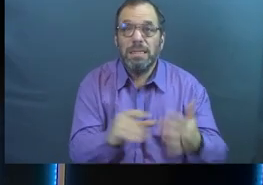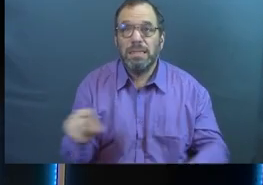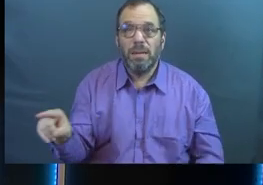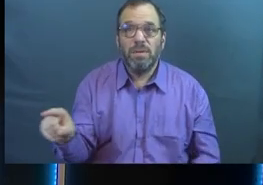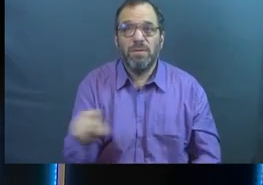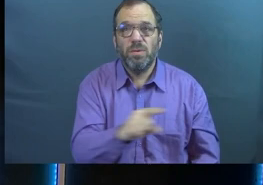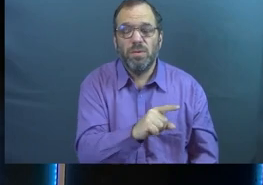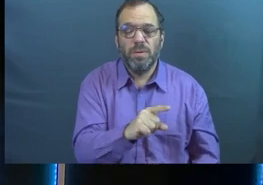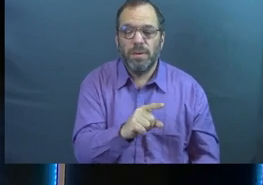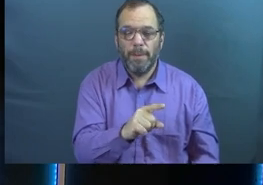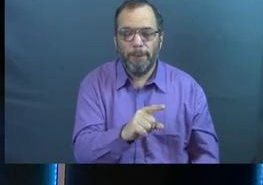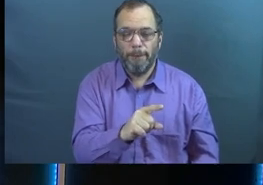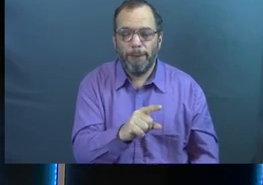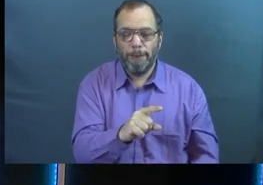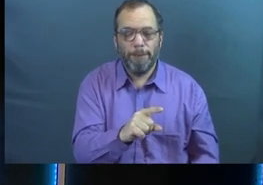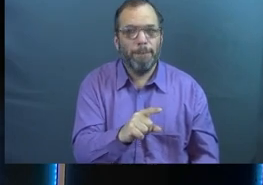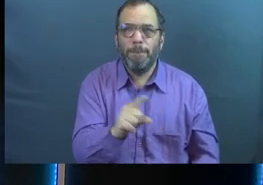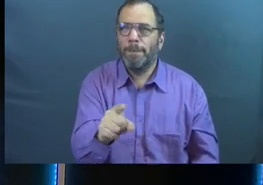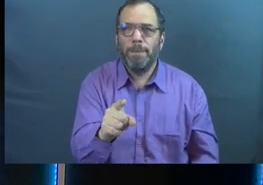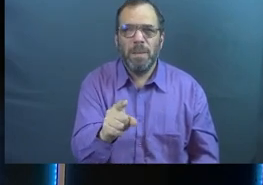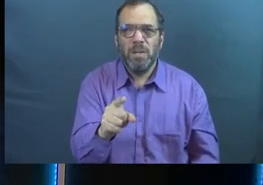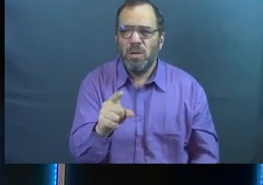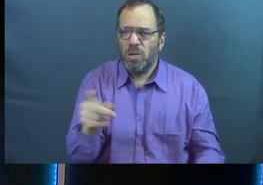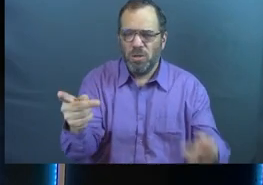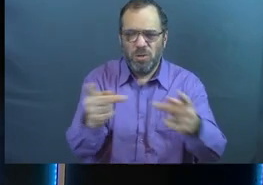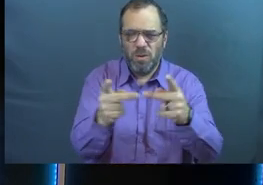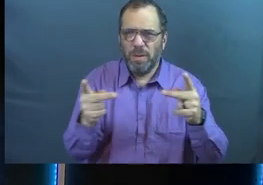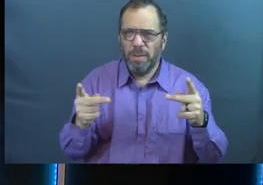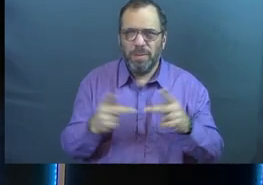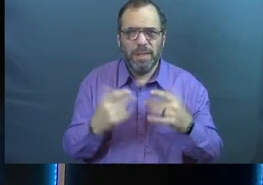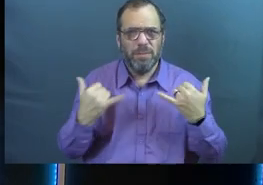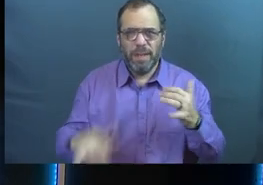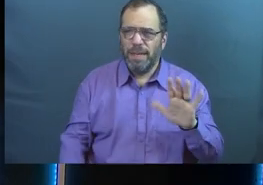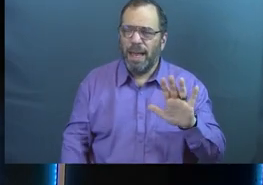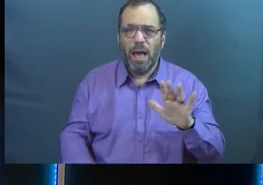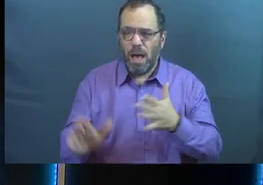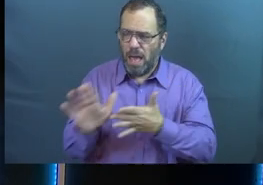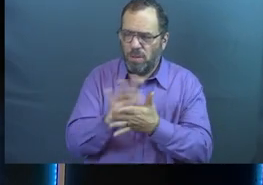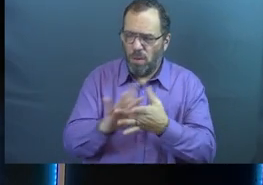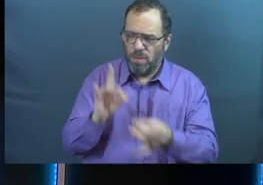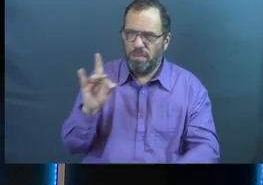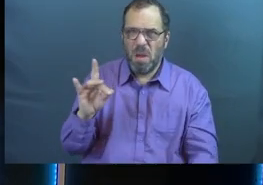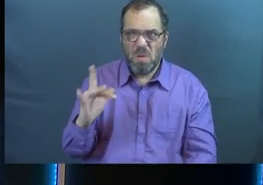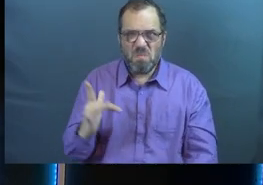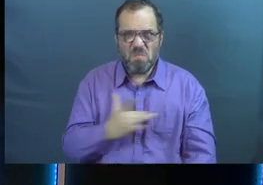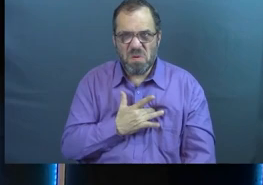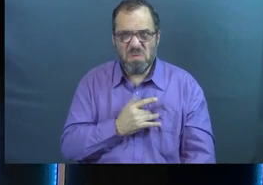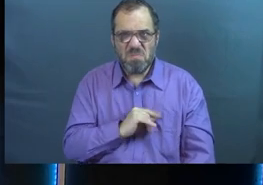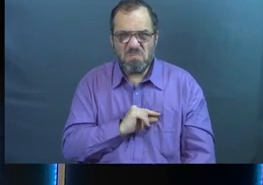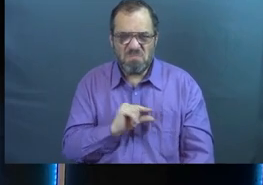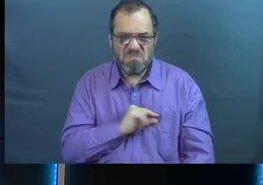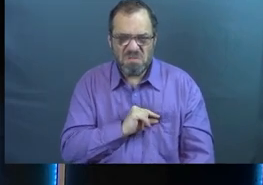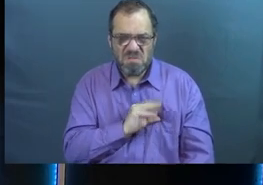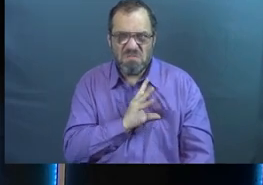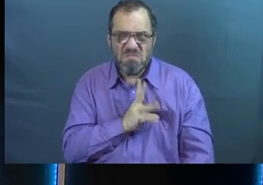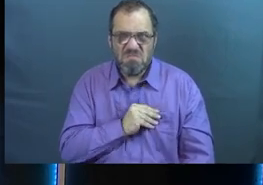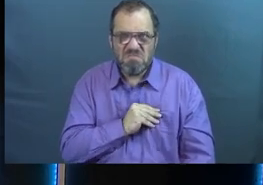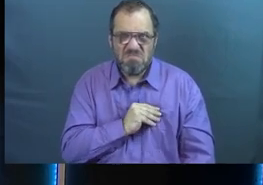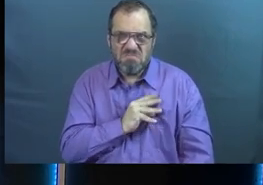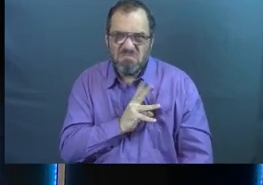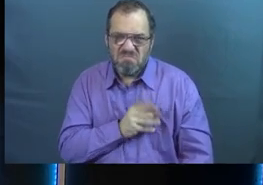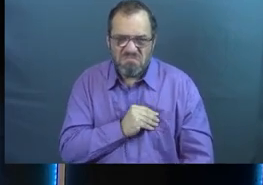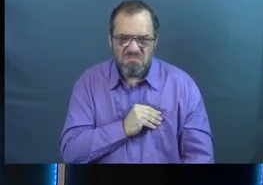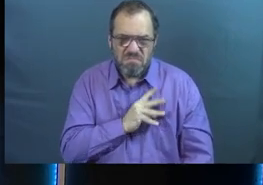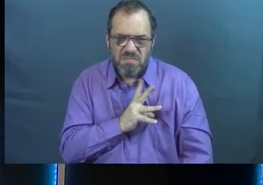you, you're in such a place right now. And the Holy Spirit is on you so powerfully and so